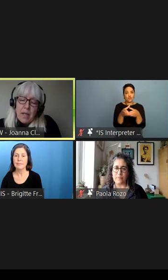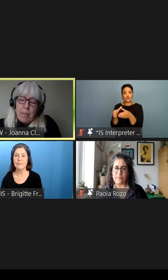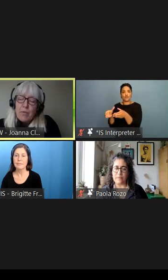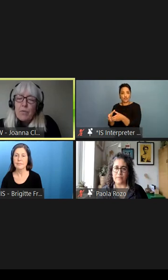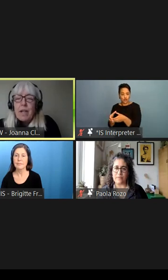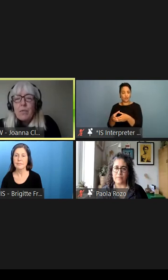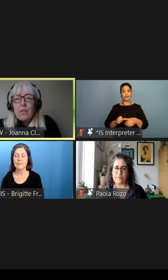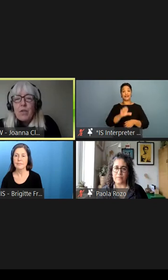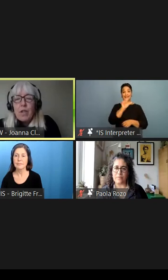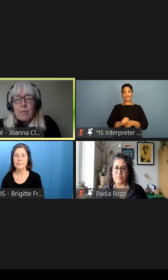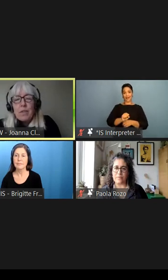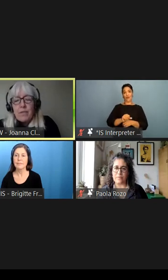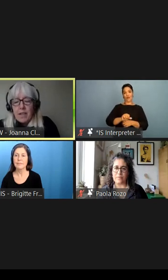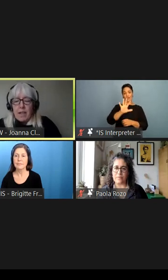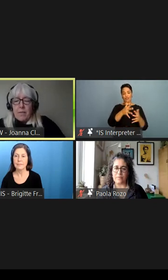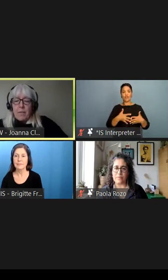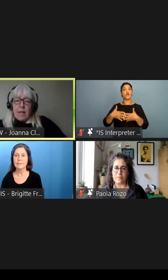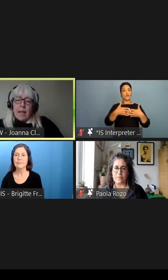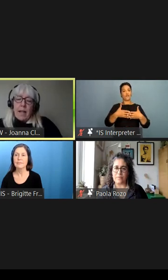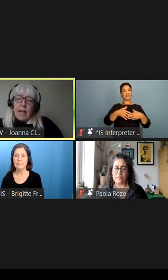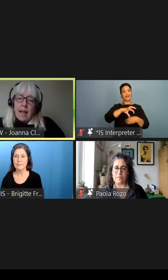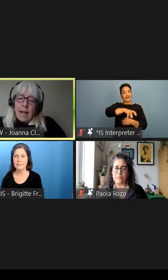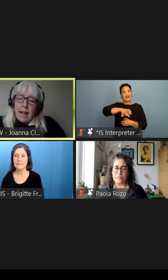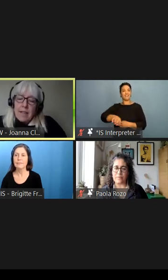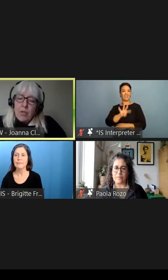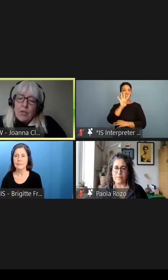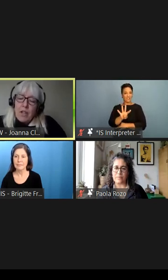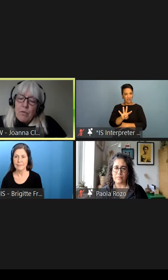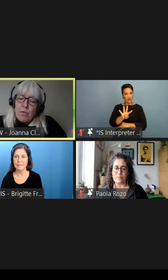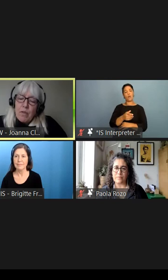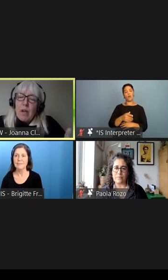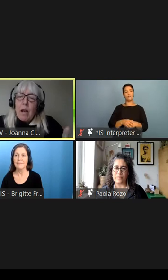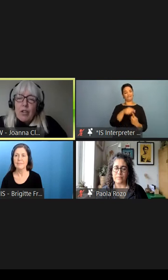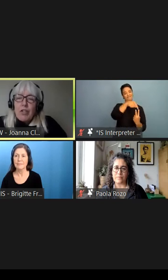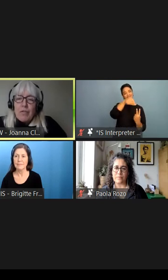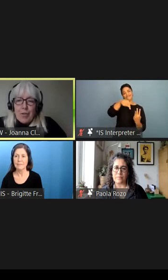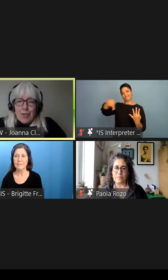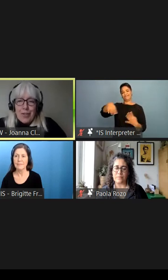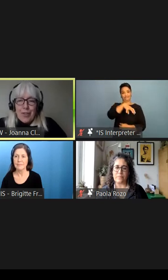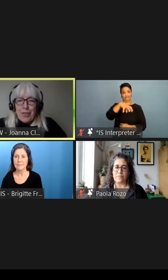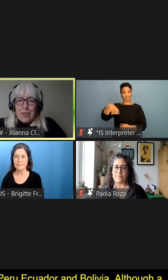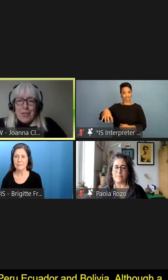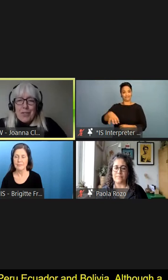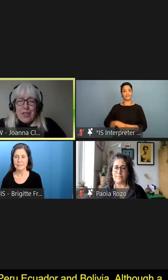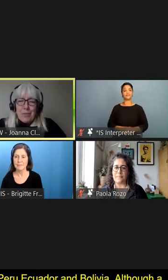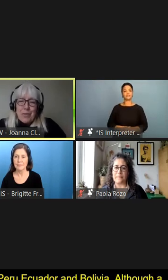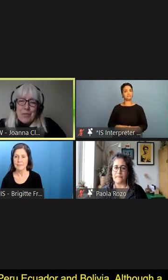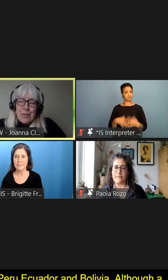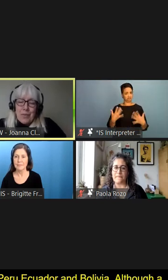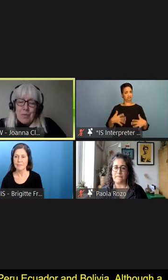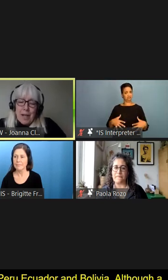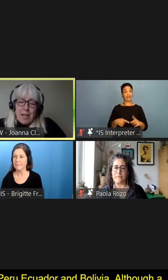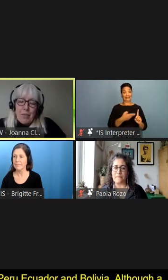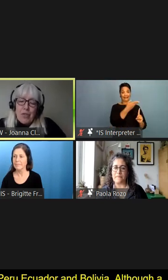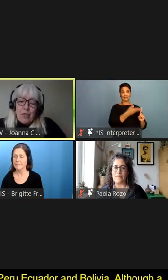Colombia, Peru, Ecuador, and Bolivia. And although a lot of what she will talk